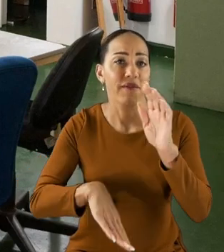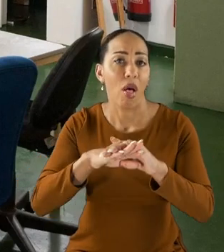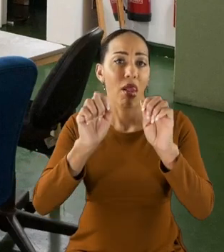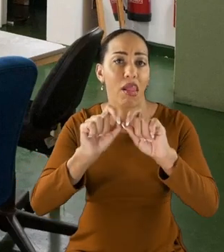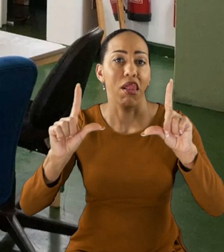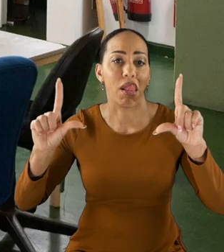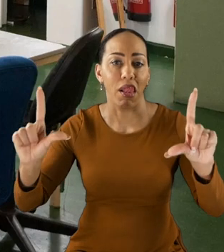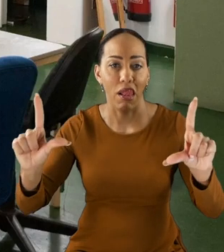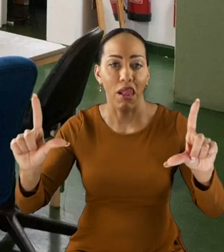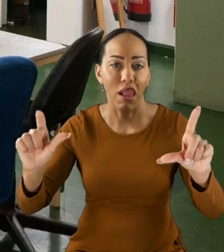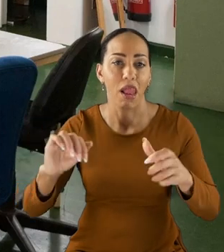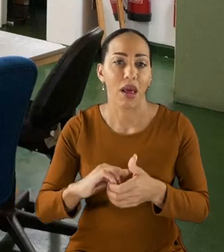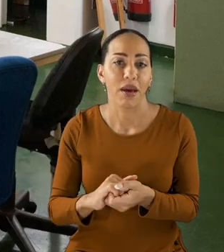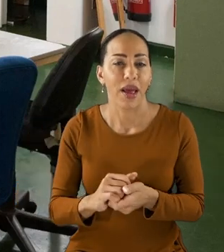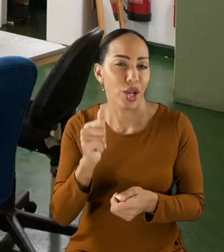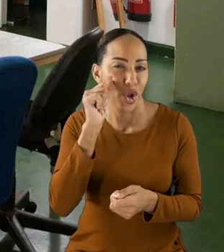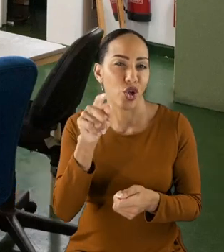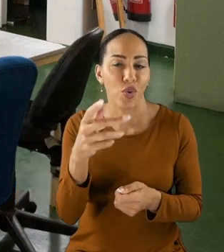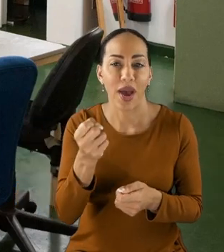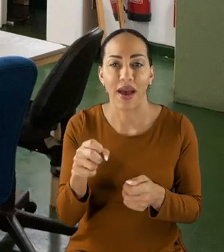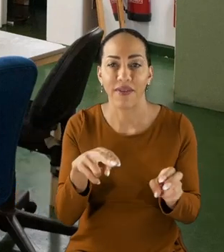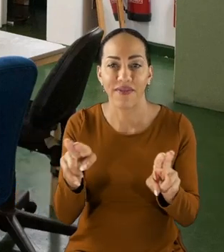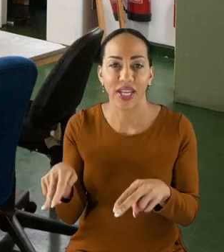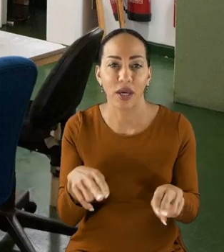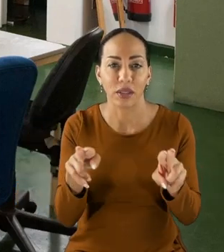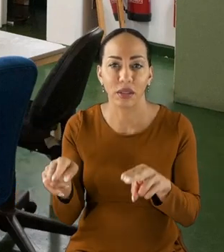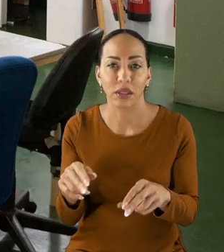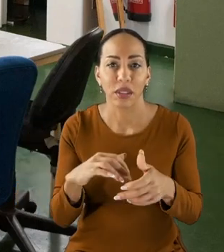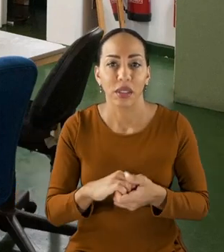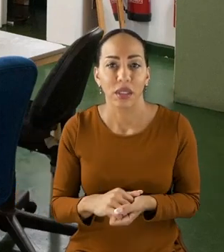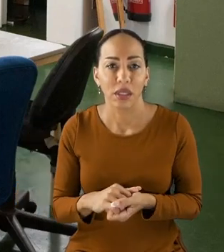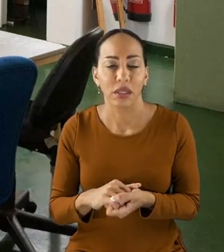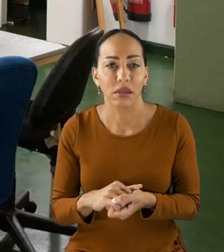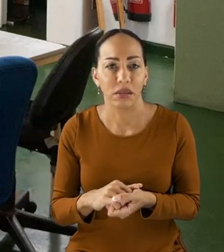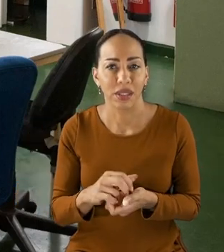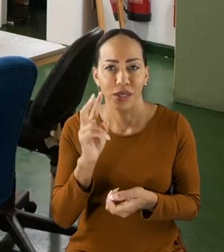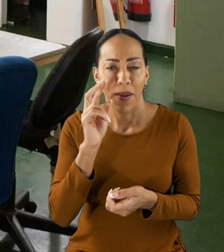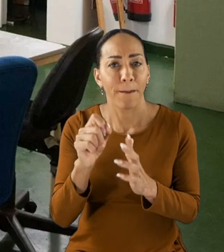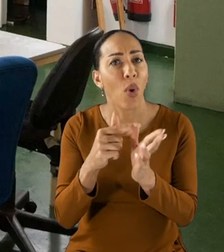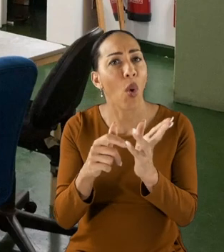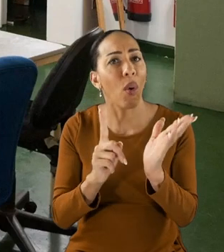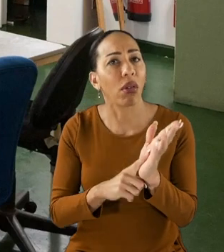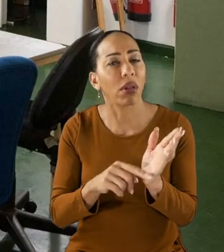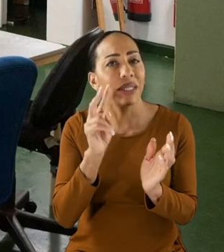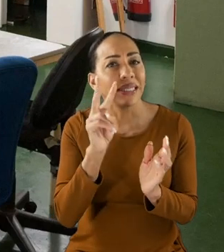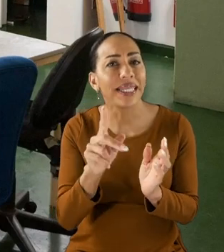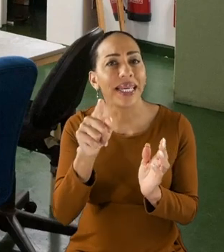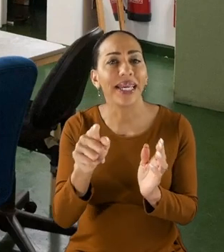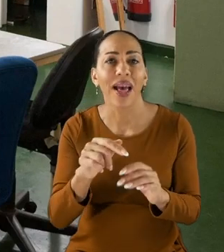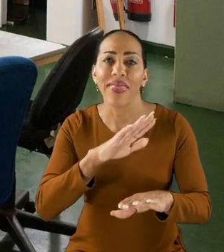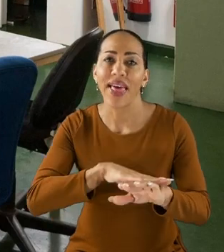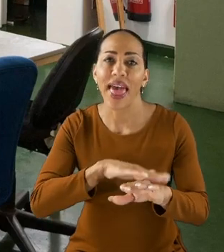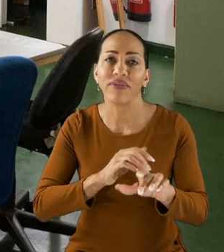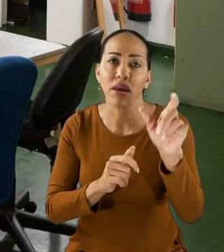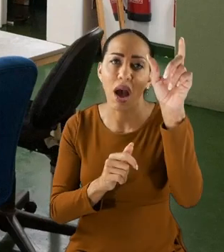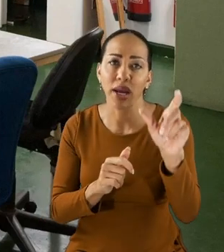full screen. And I know you've got some clips of video. We're losing the left side of the screen, Paul. Are you? That's